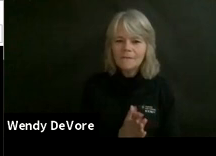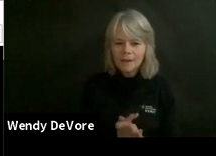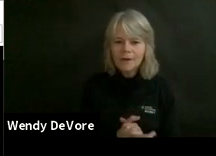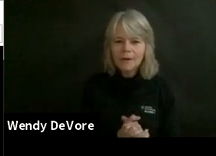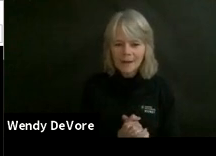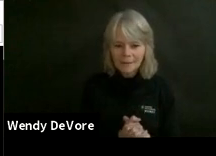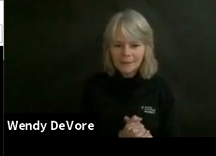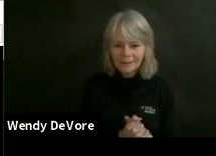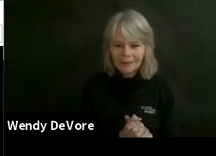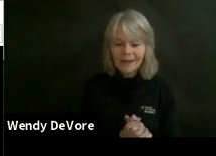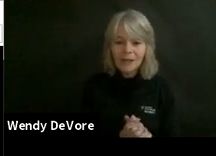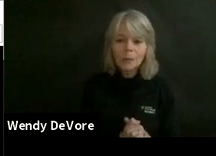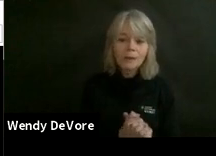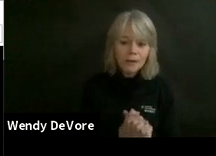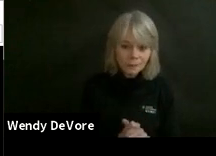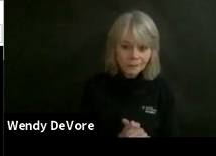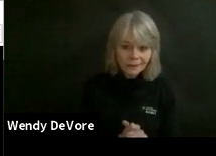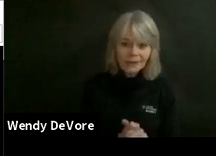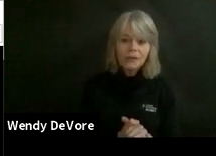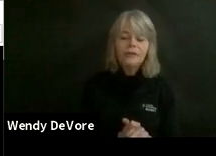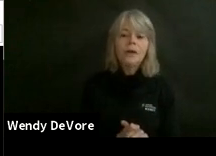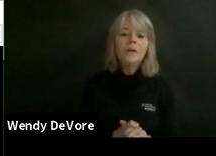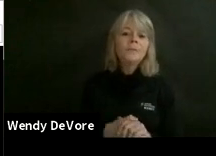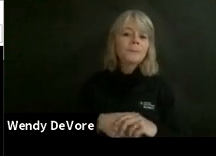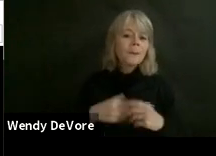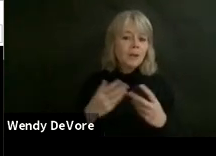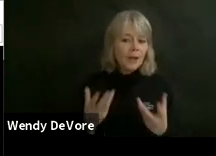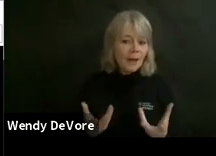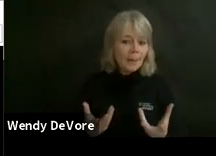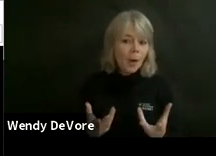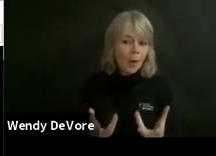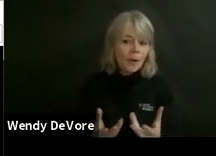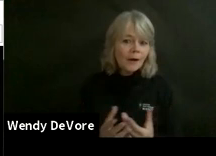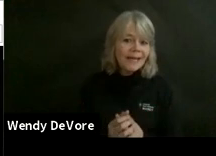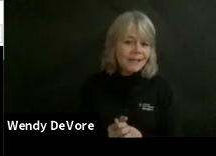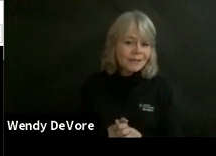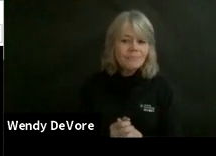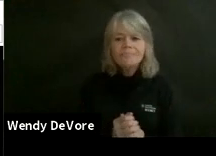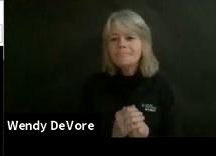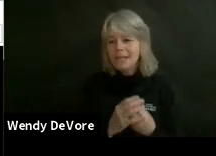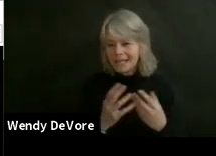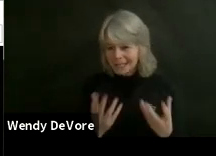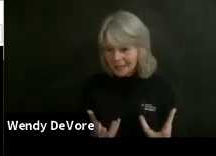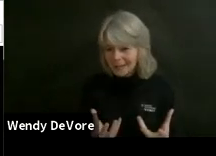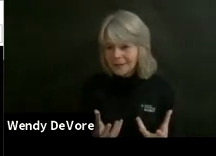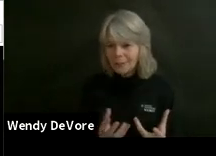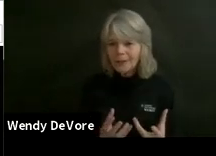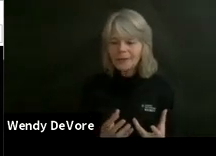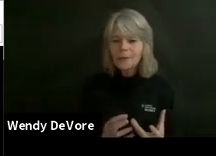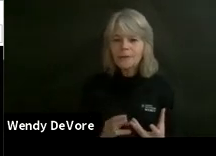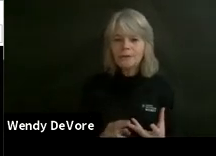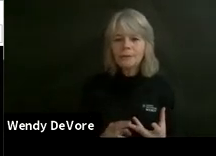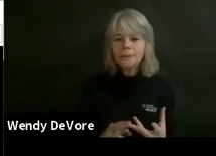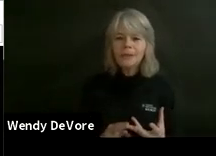type of video conferencing that you will use. So Omar is, he does have